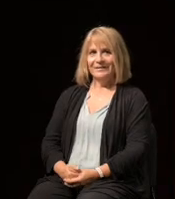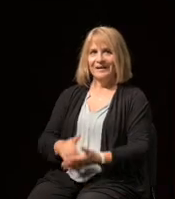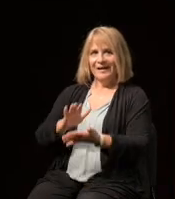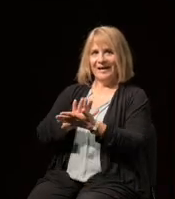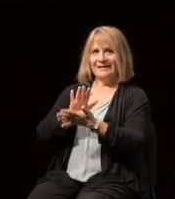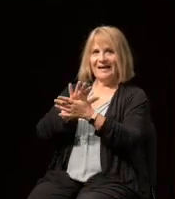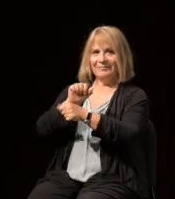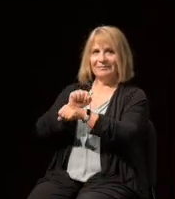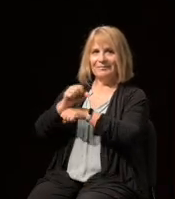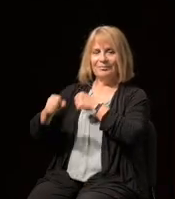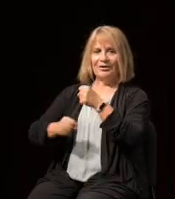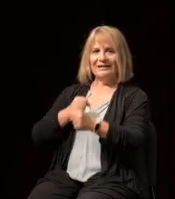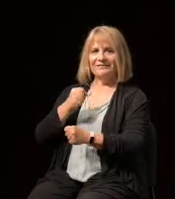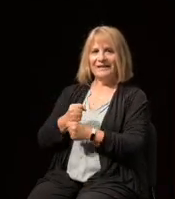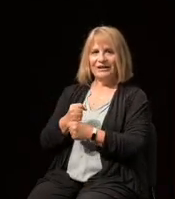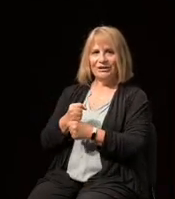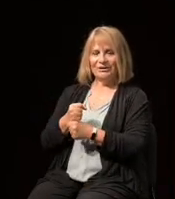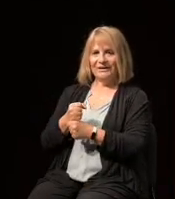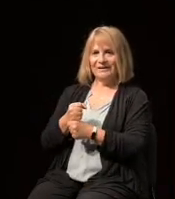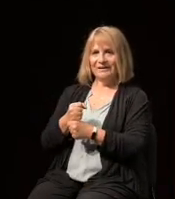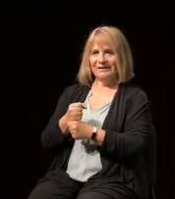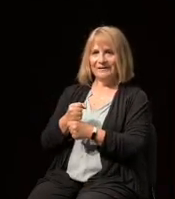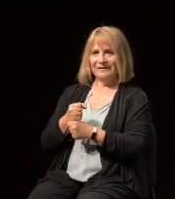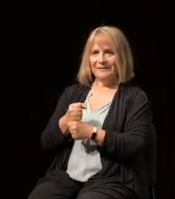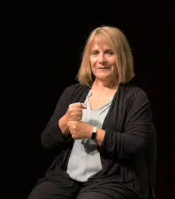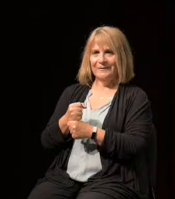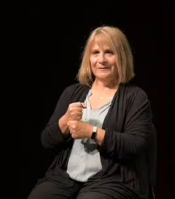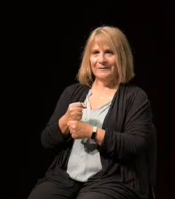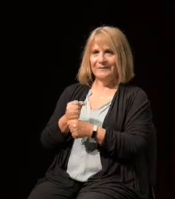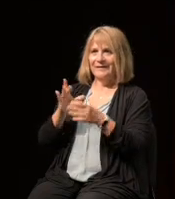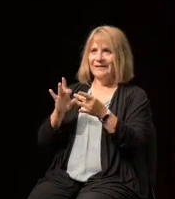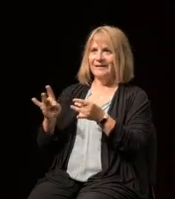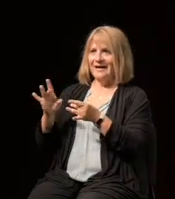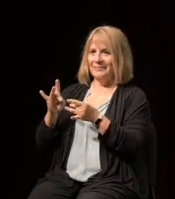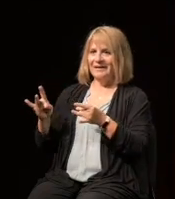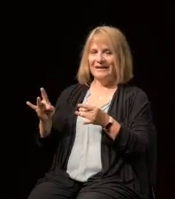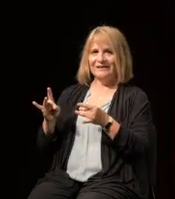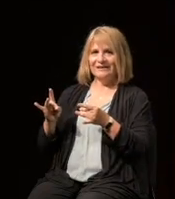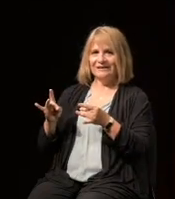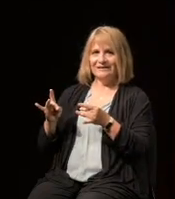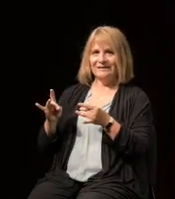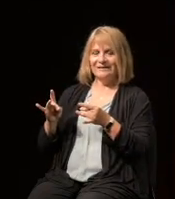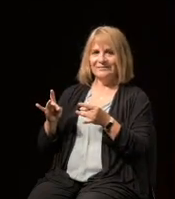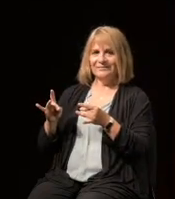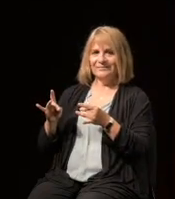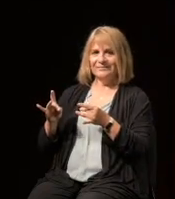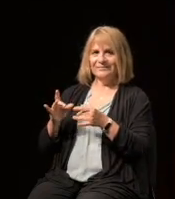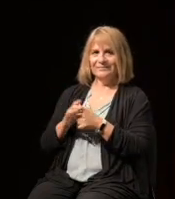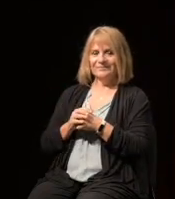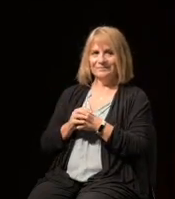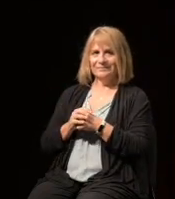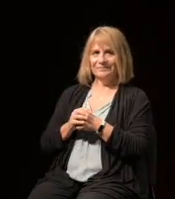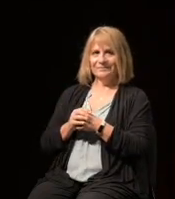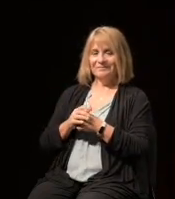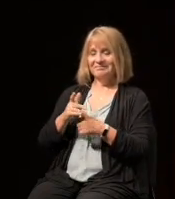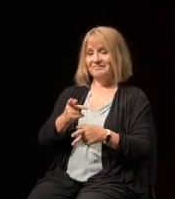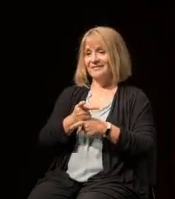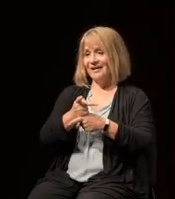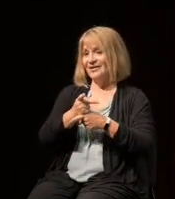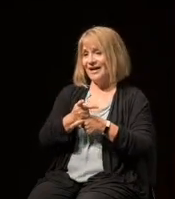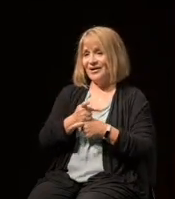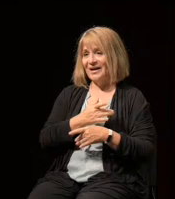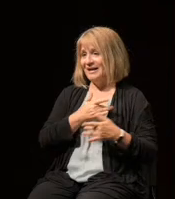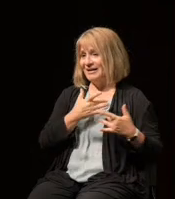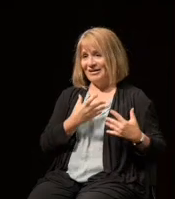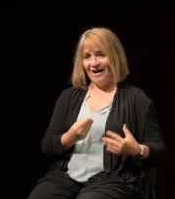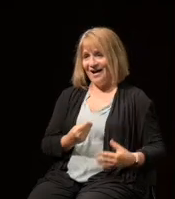Academic Employee of the Year. The nomination comments included: they are caring and kind